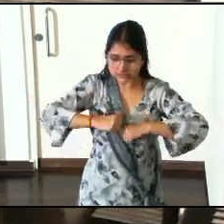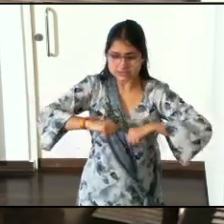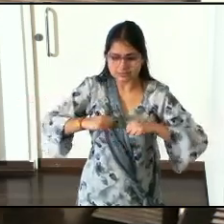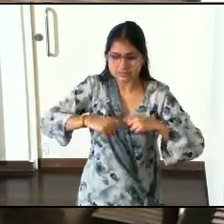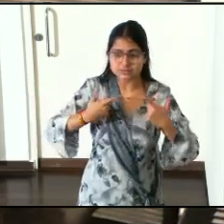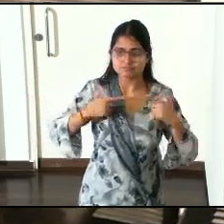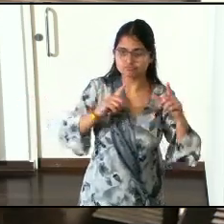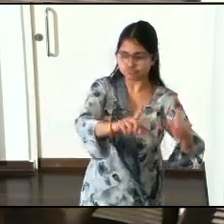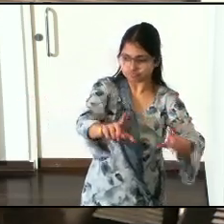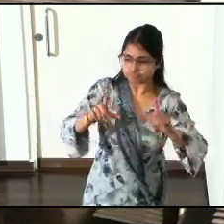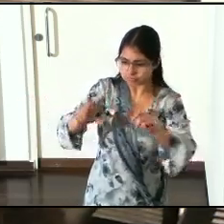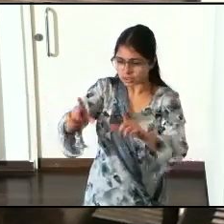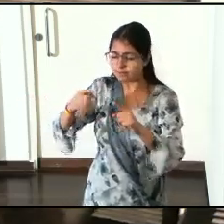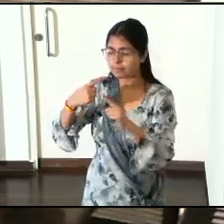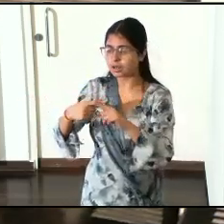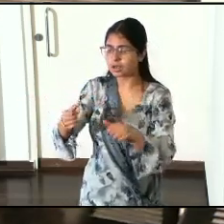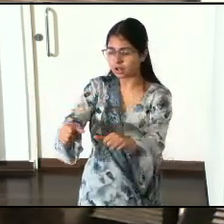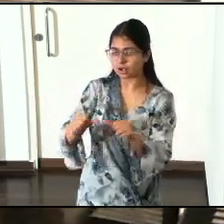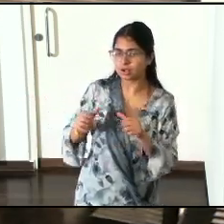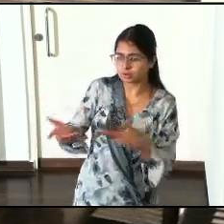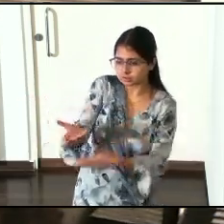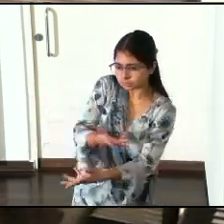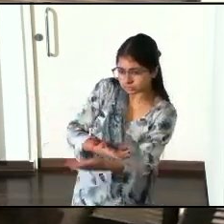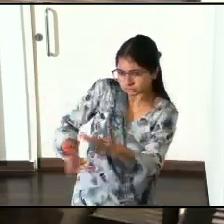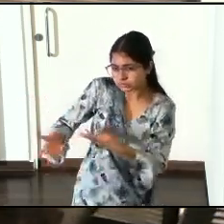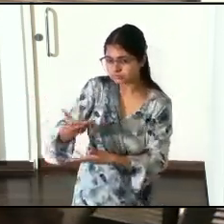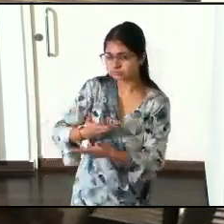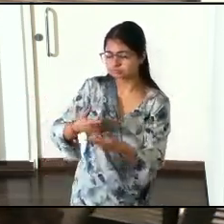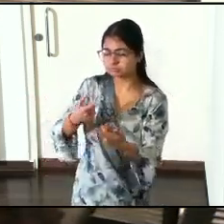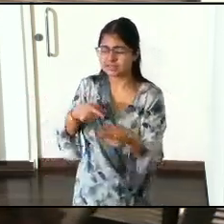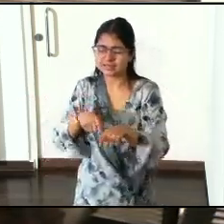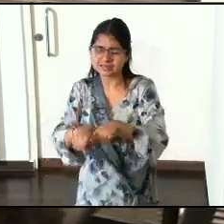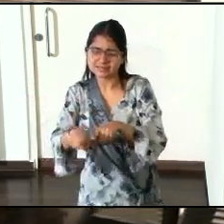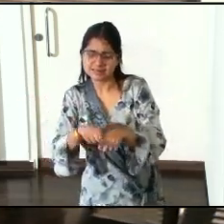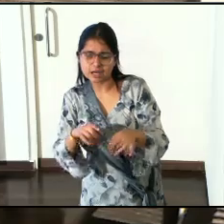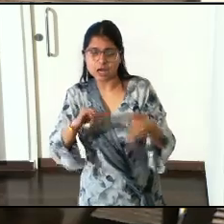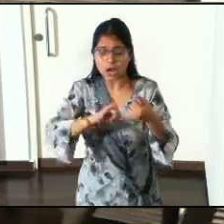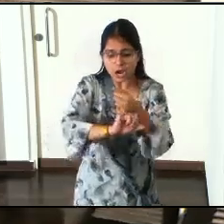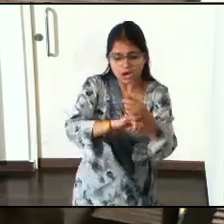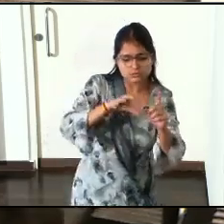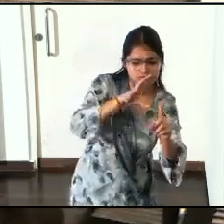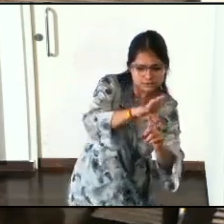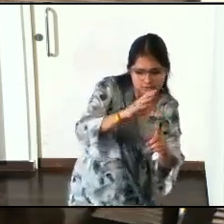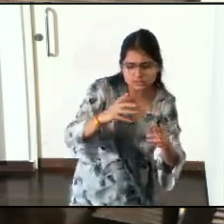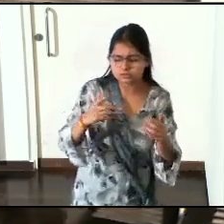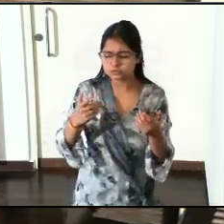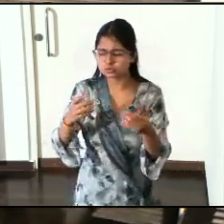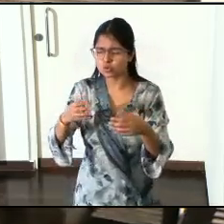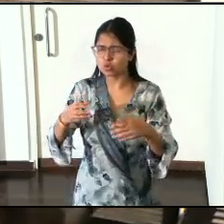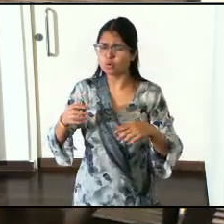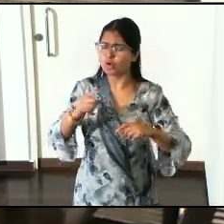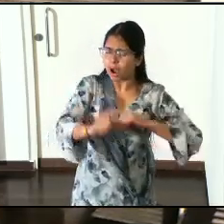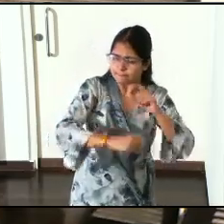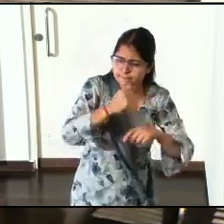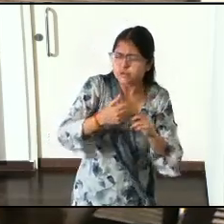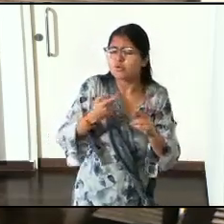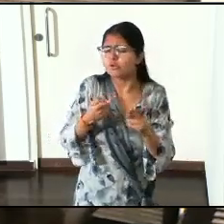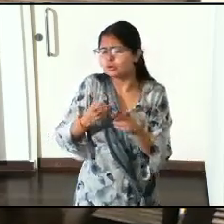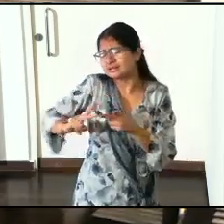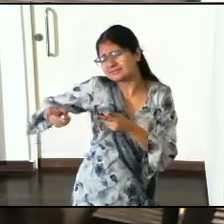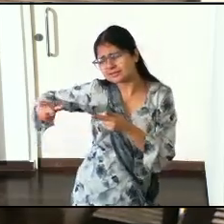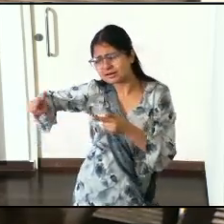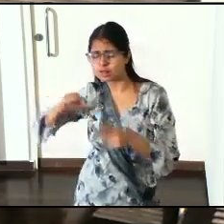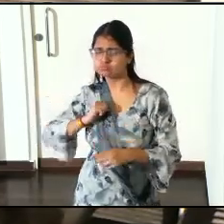in conversation with other occupants of it. So for instance, the state, corporations, the far right. So things that these movements